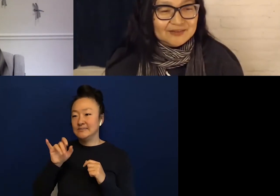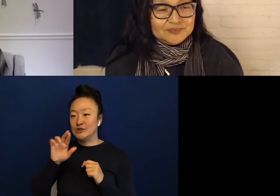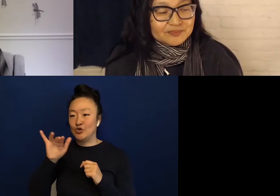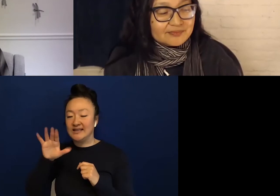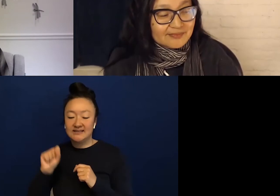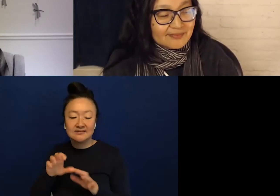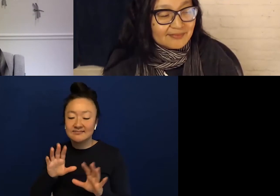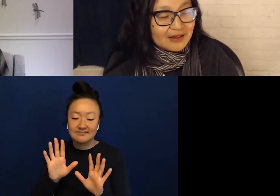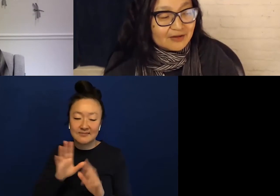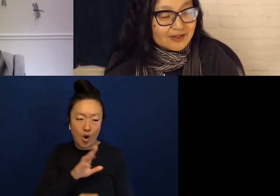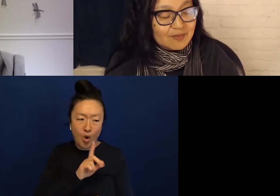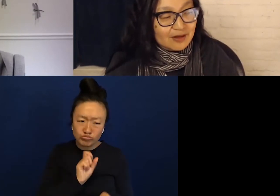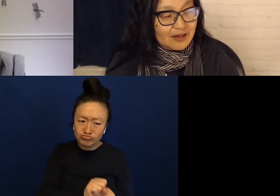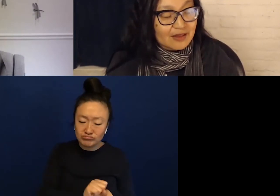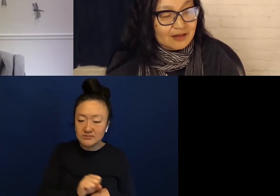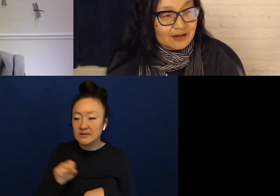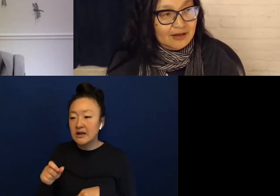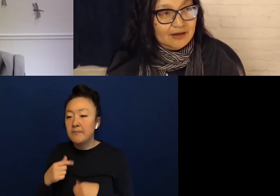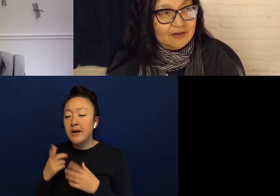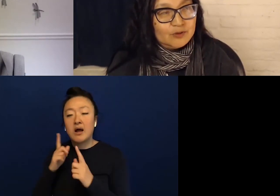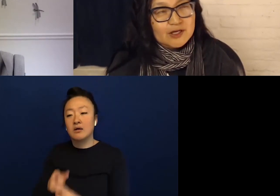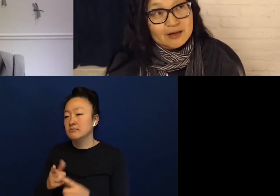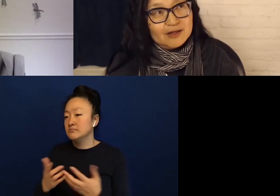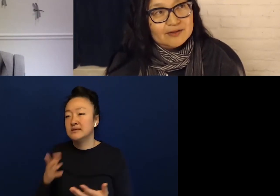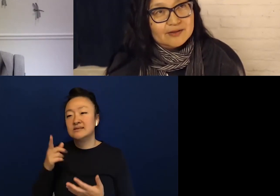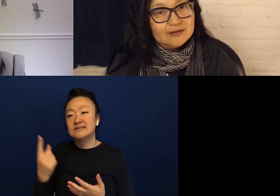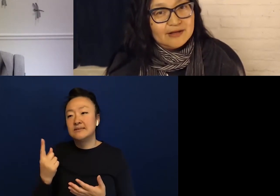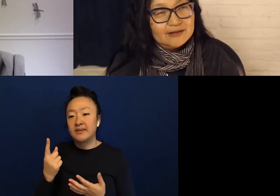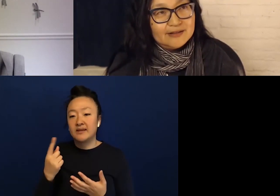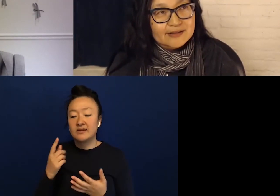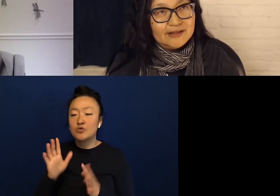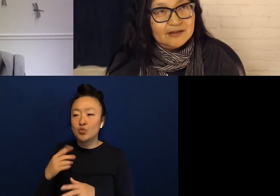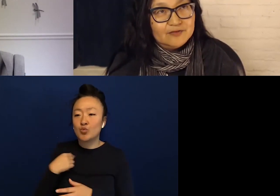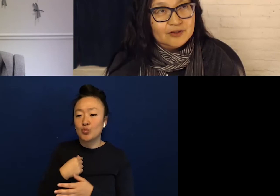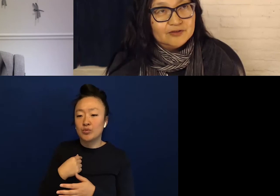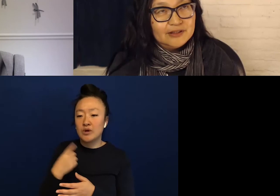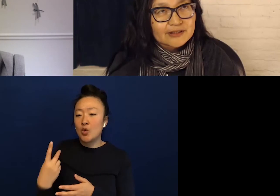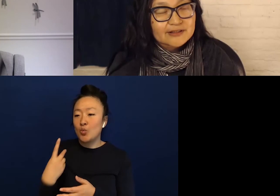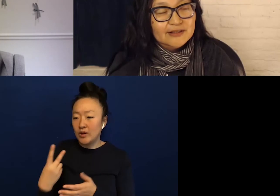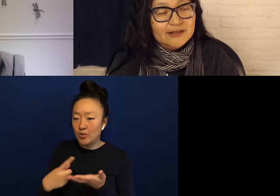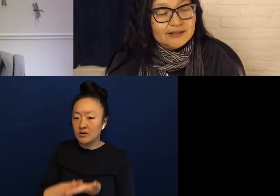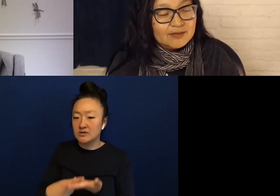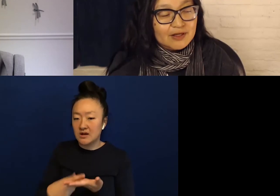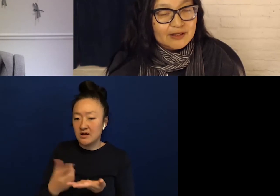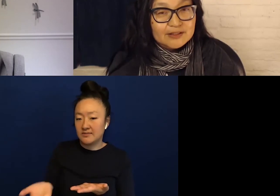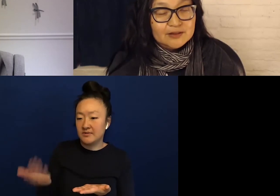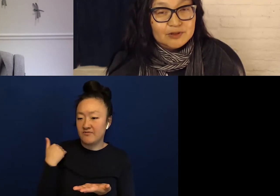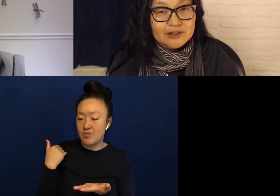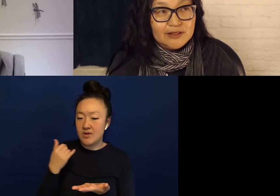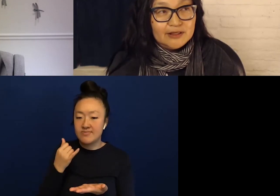is there is something I think that we were talking about this earlier, Annalise, today on the phone, like something